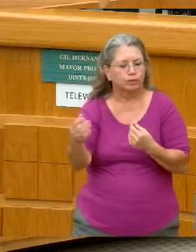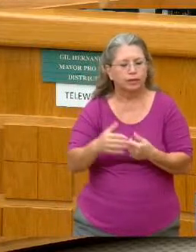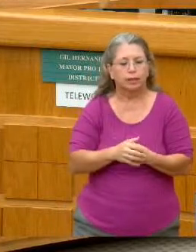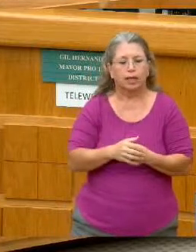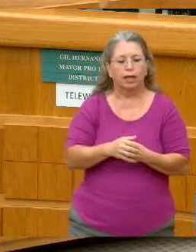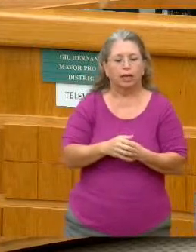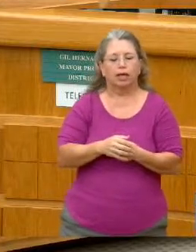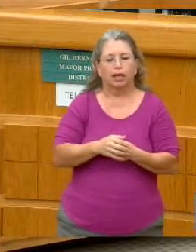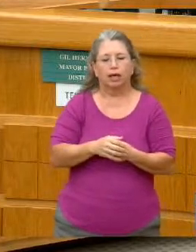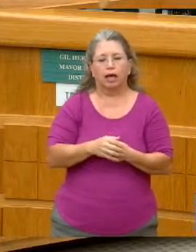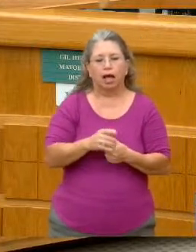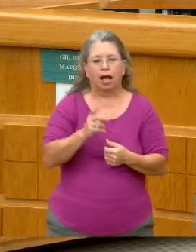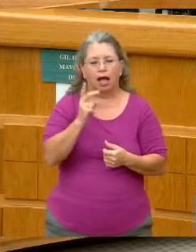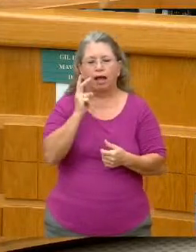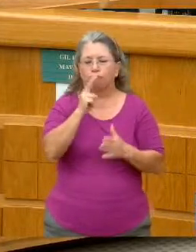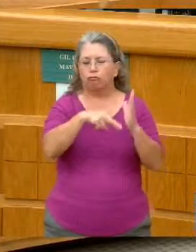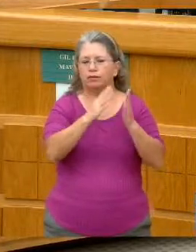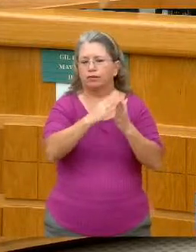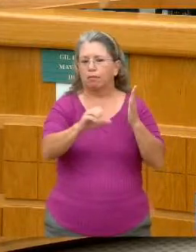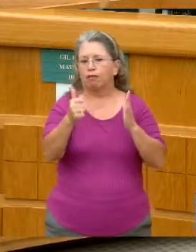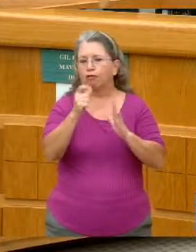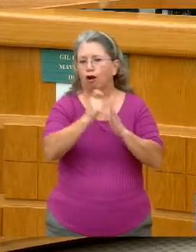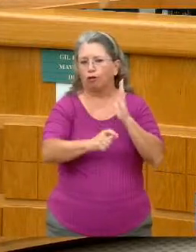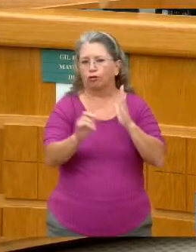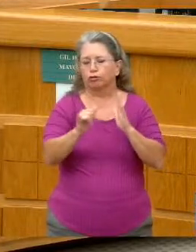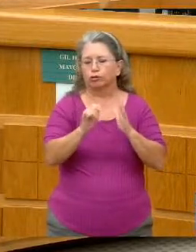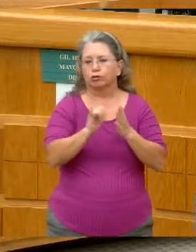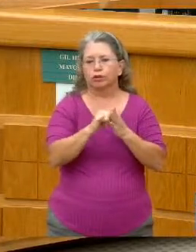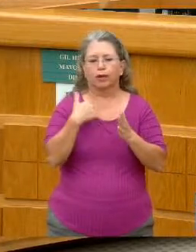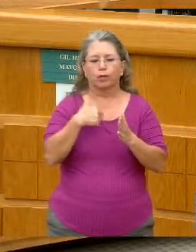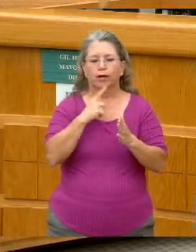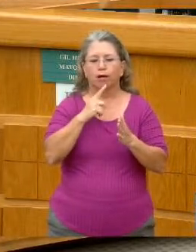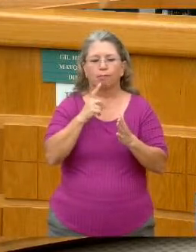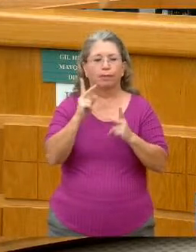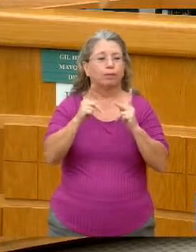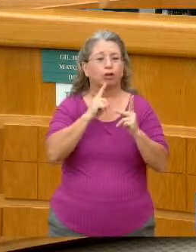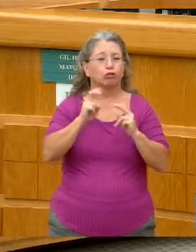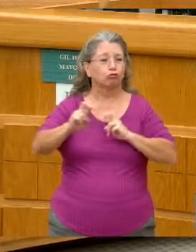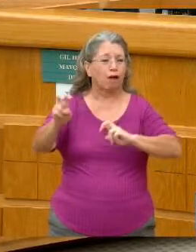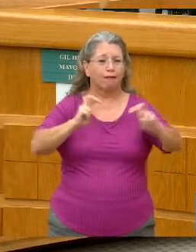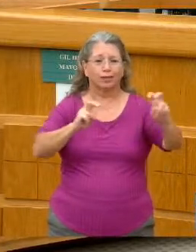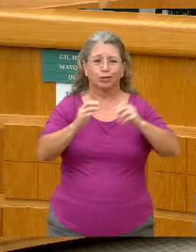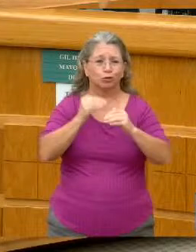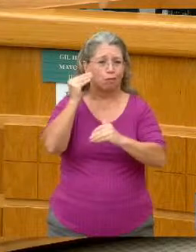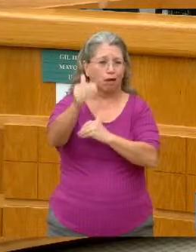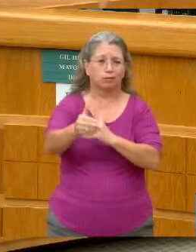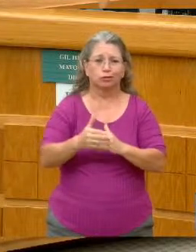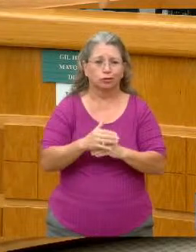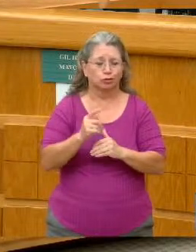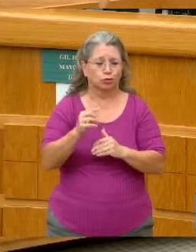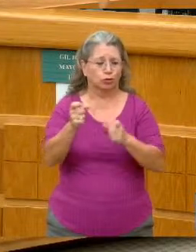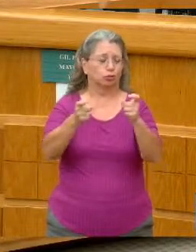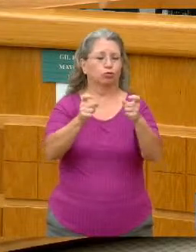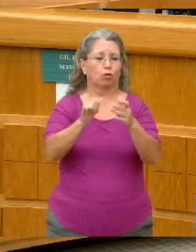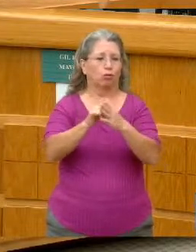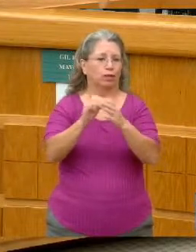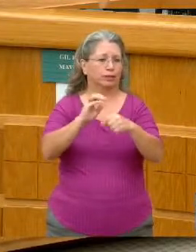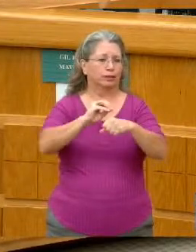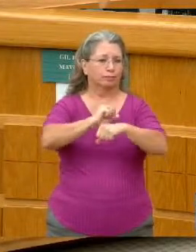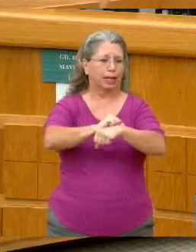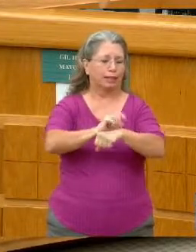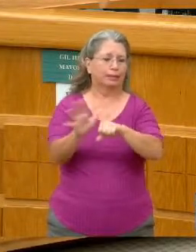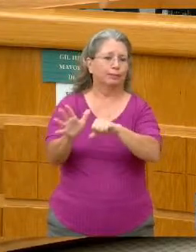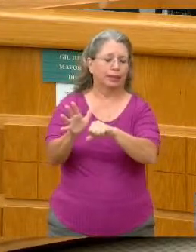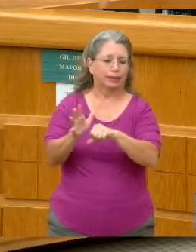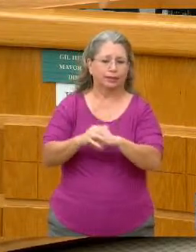coastal bend, but all over the country to really help contain the pandemic. In the past week, or no, August 7th to